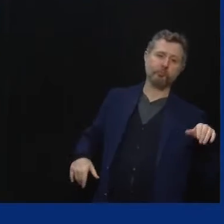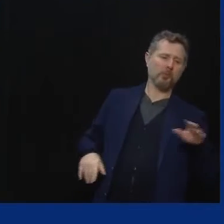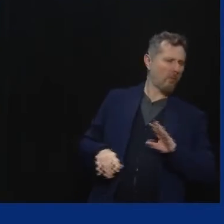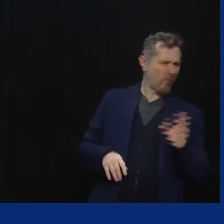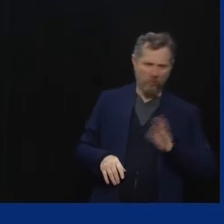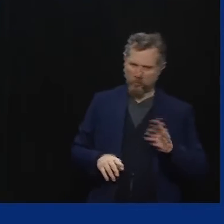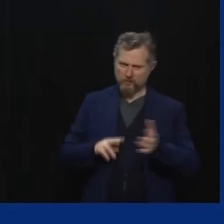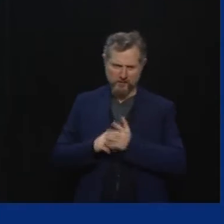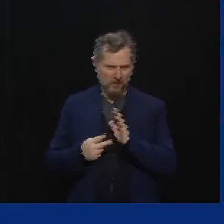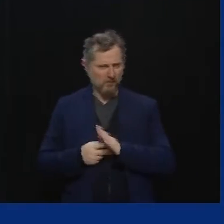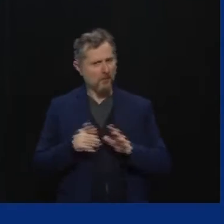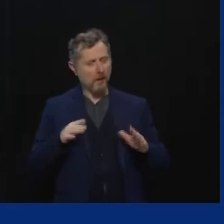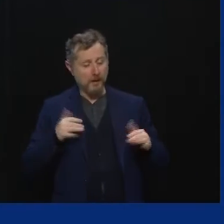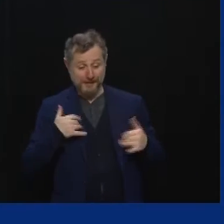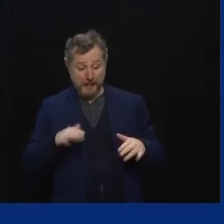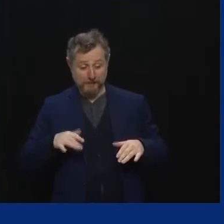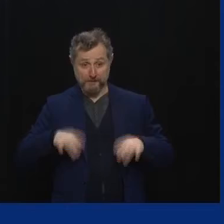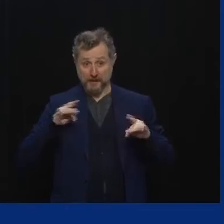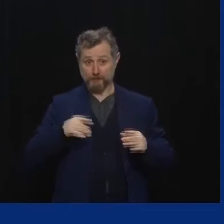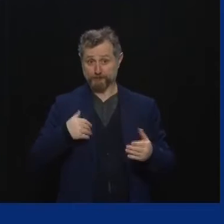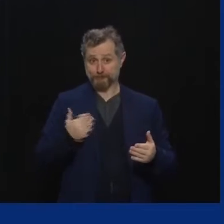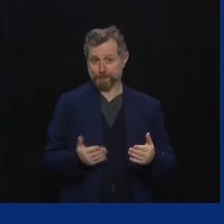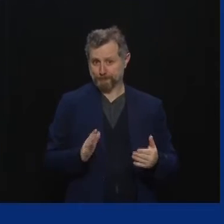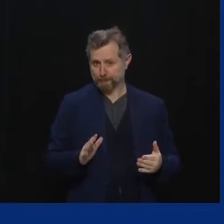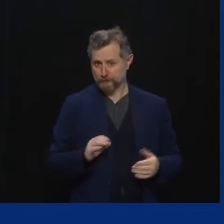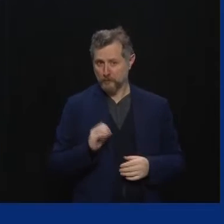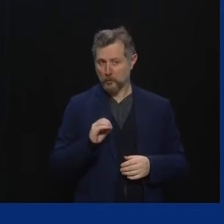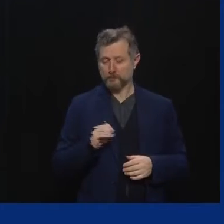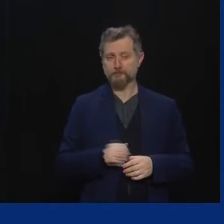hasn't been, though? That Thank you, Dr. Bassett.